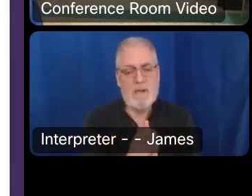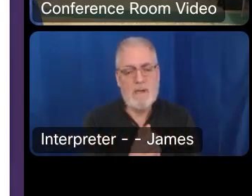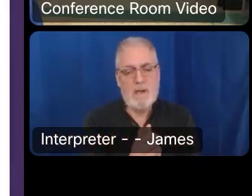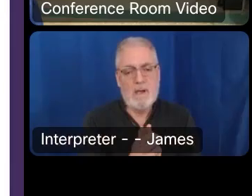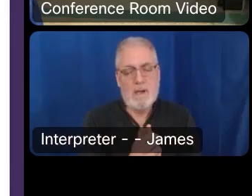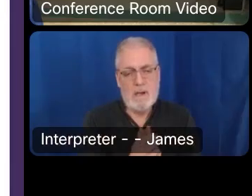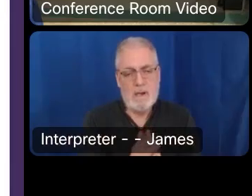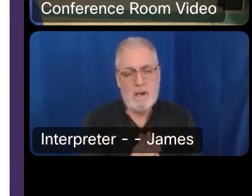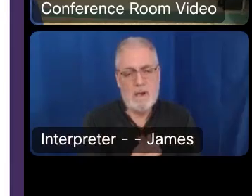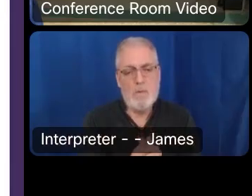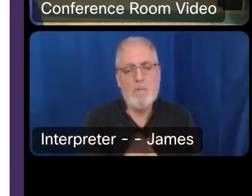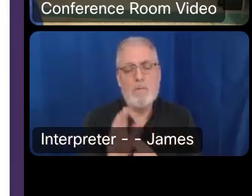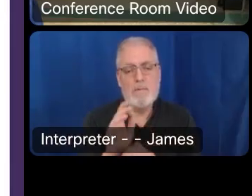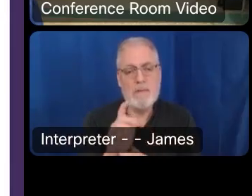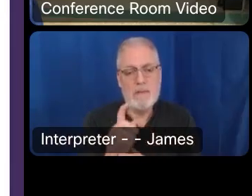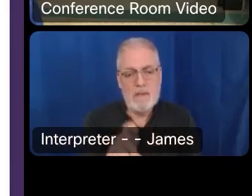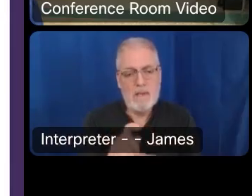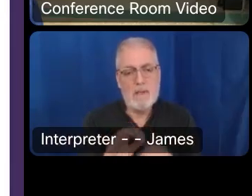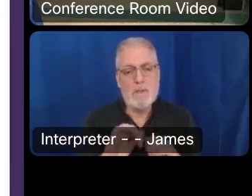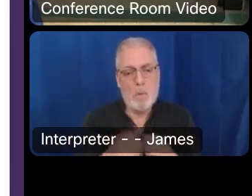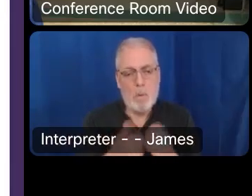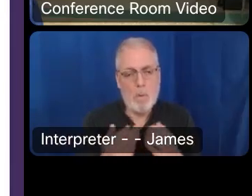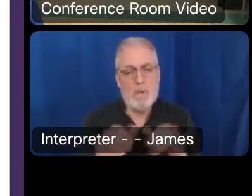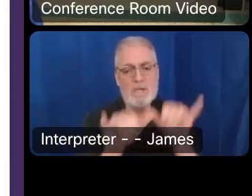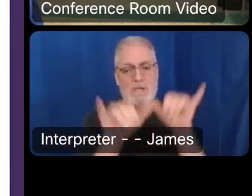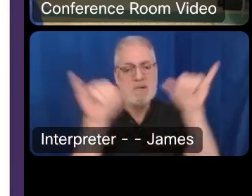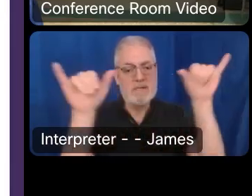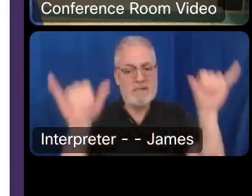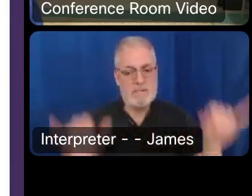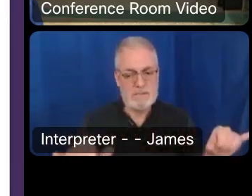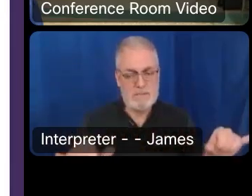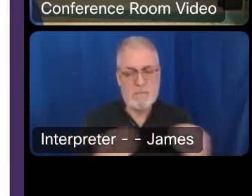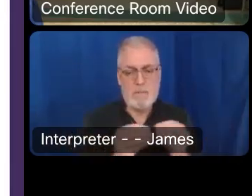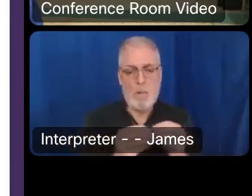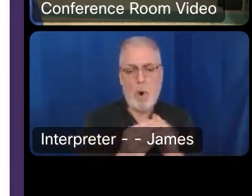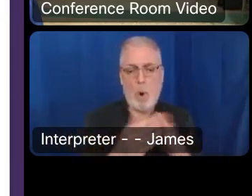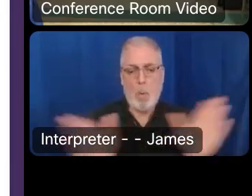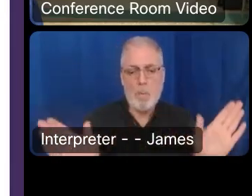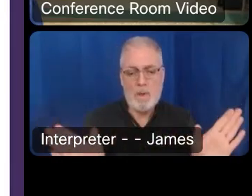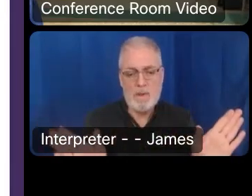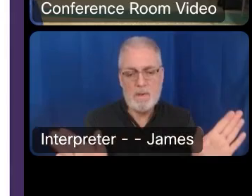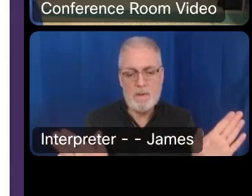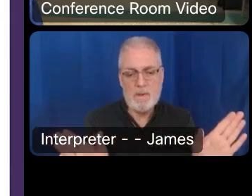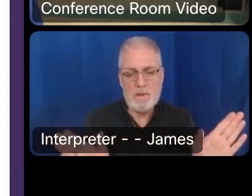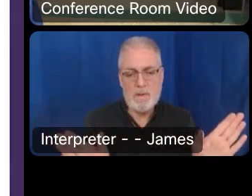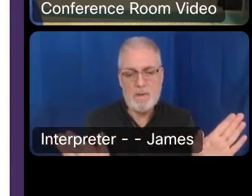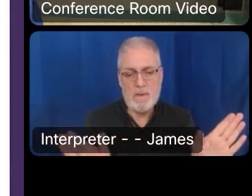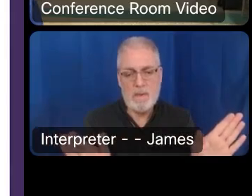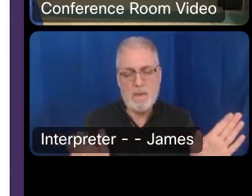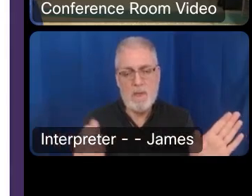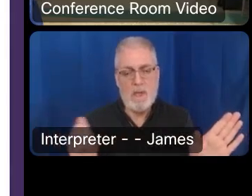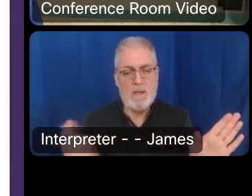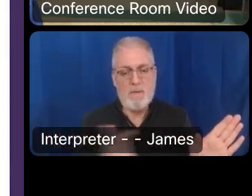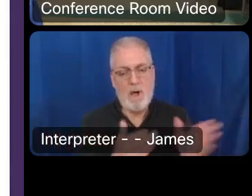transparent system Yeah. would just kind of, all ships will rise. If you're clinging to